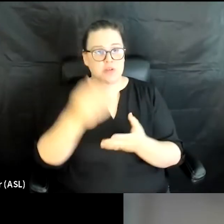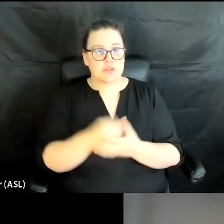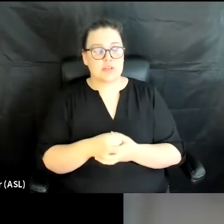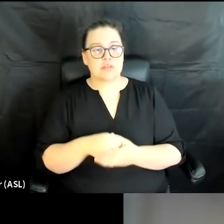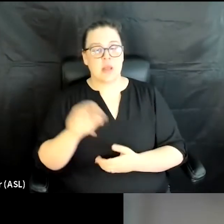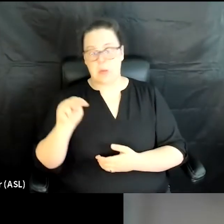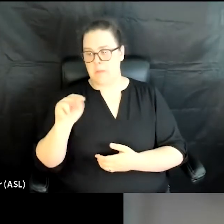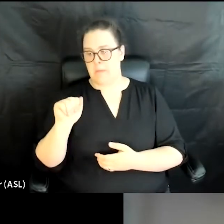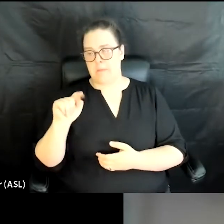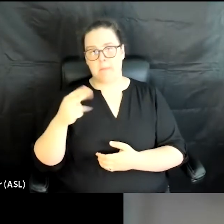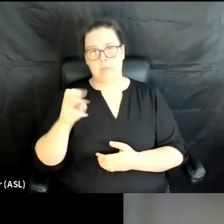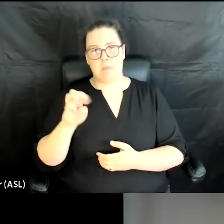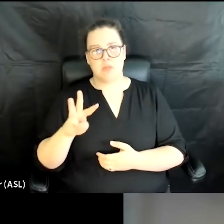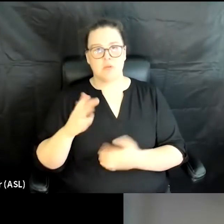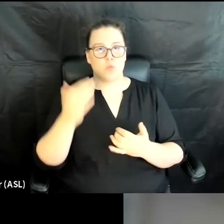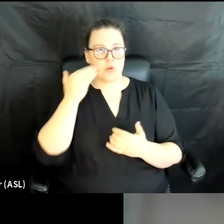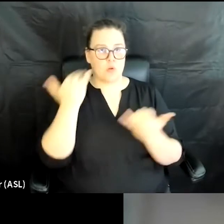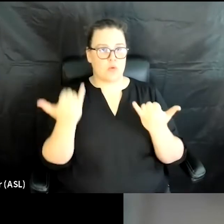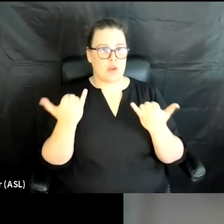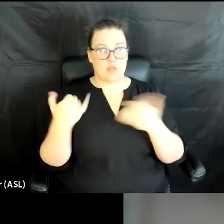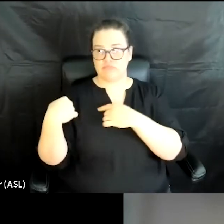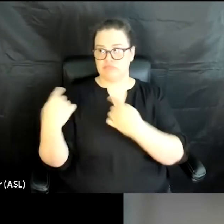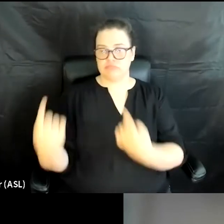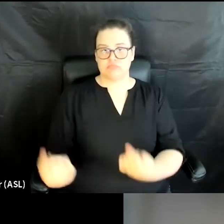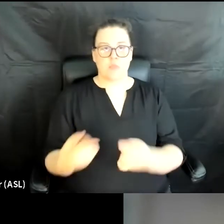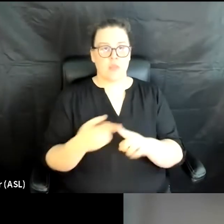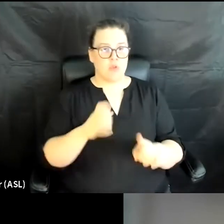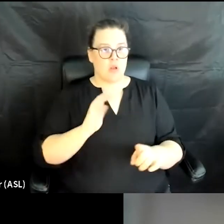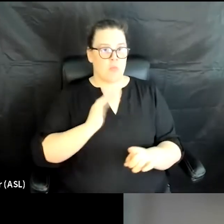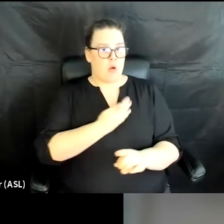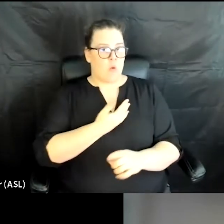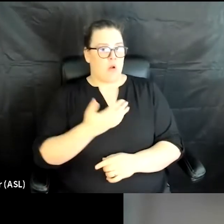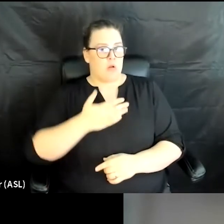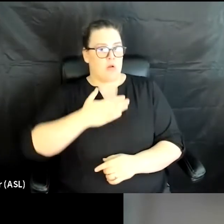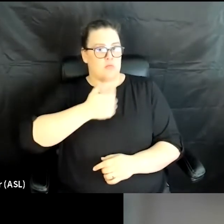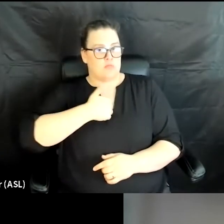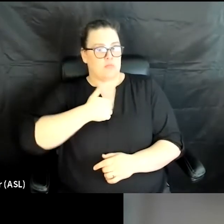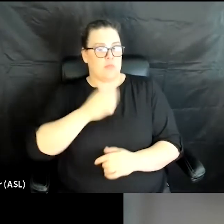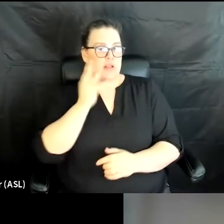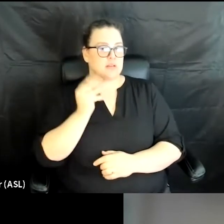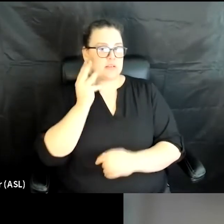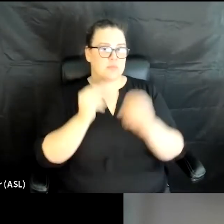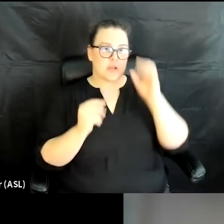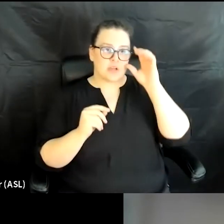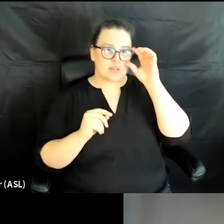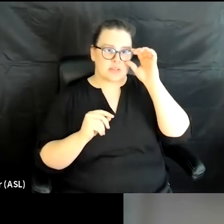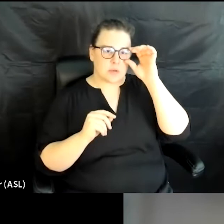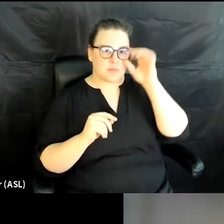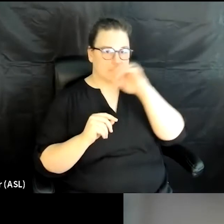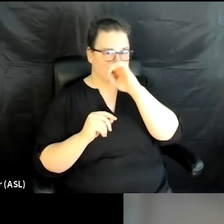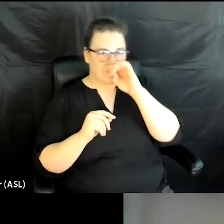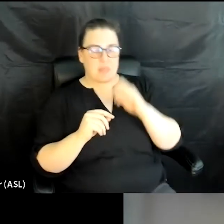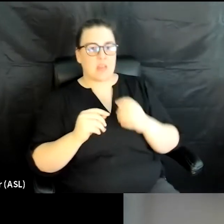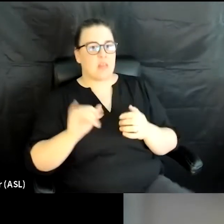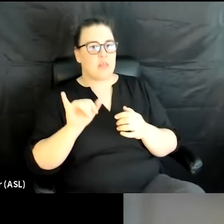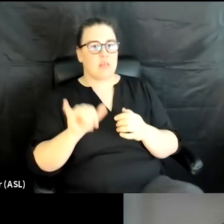we know now from what we've heard even so far and from our own experiences, how incredibly complex the issue is.